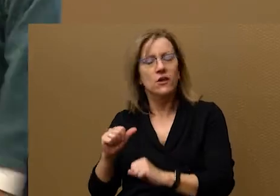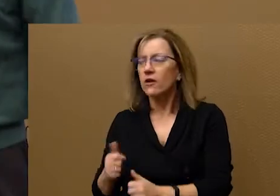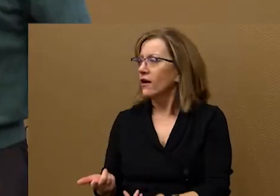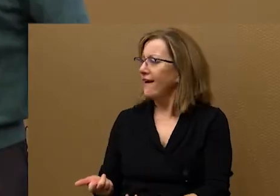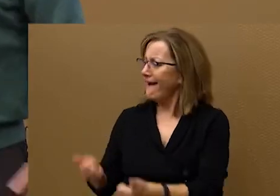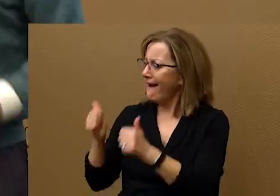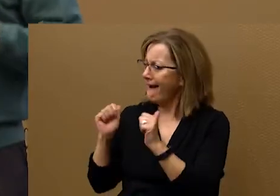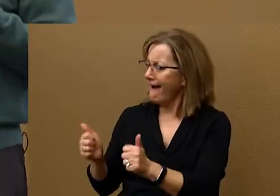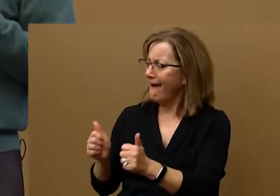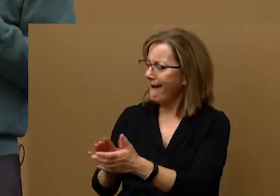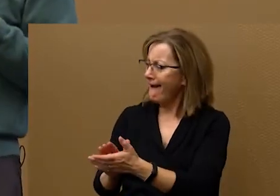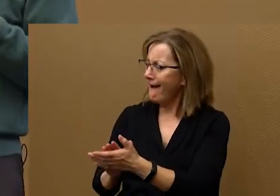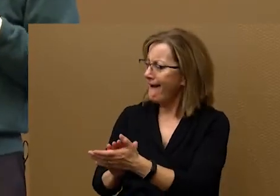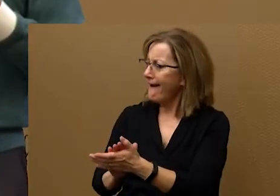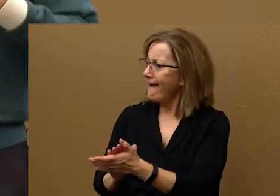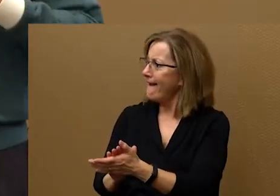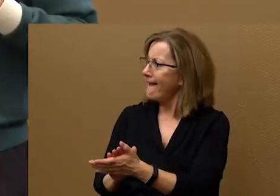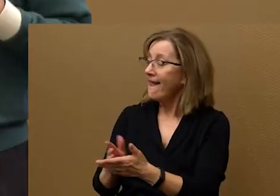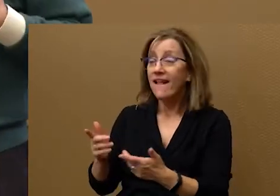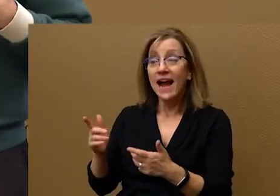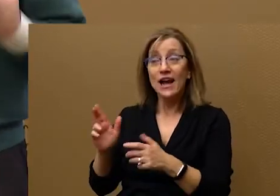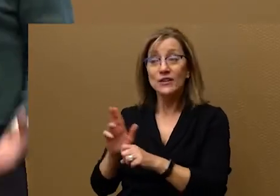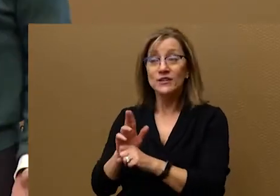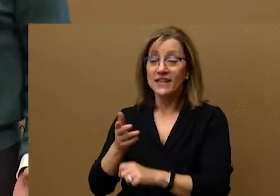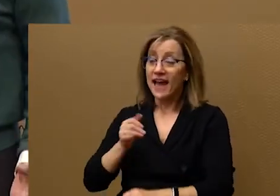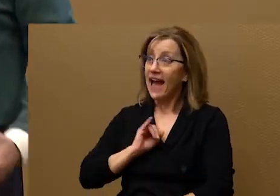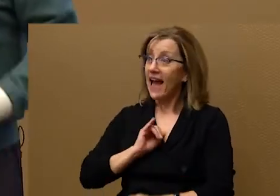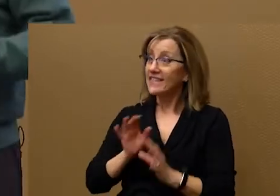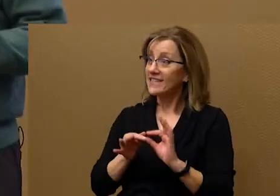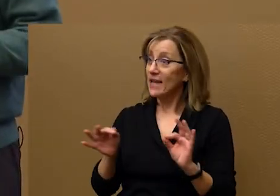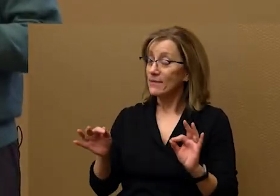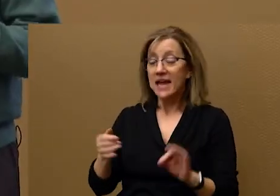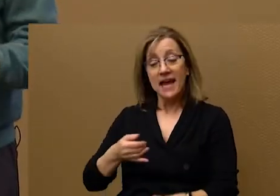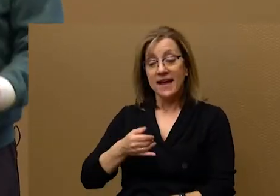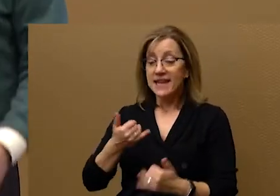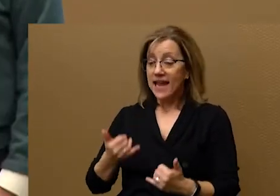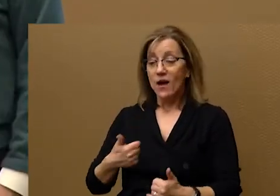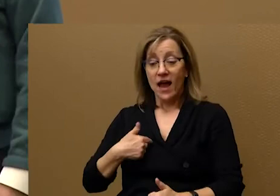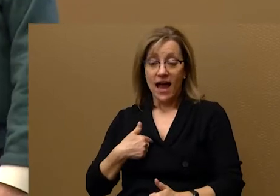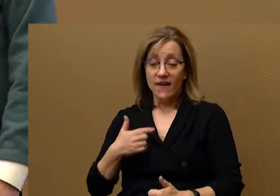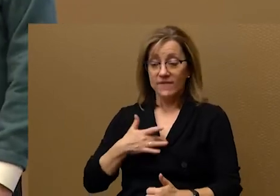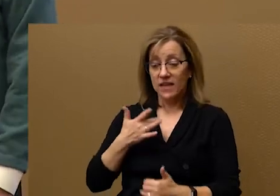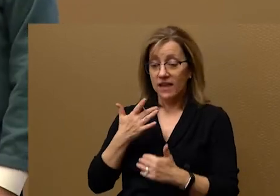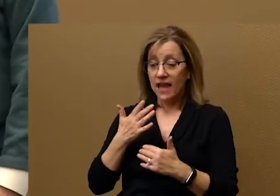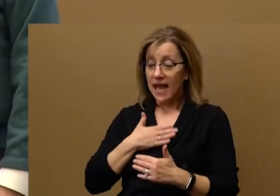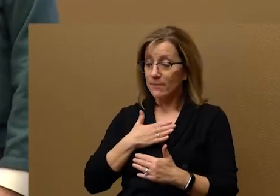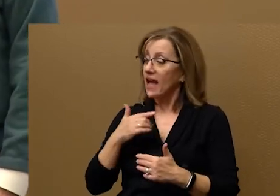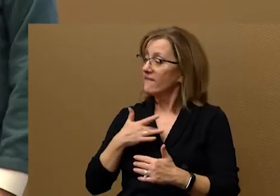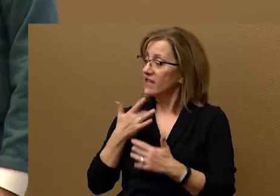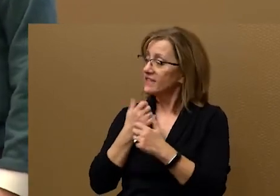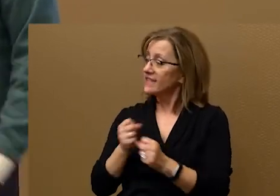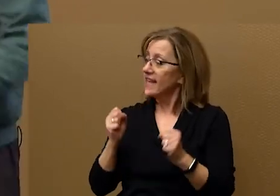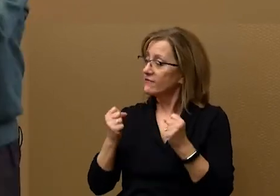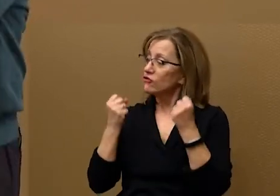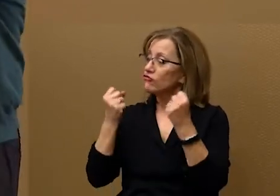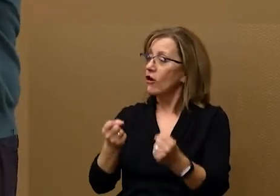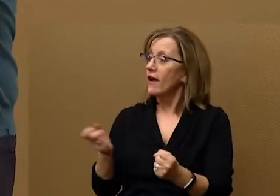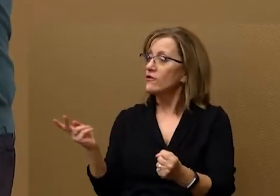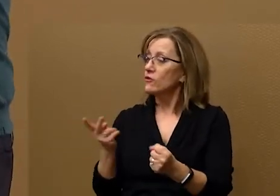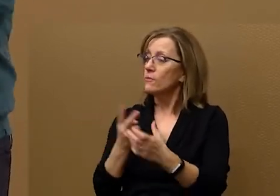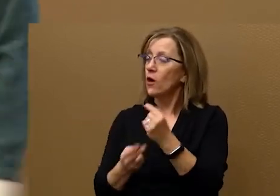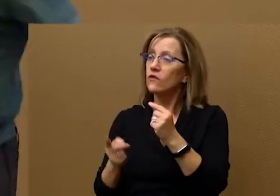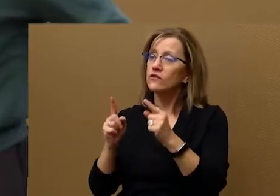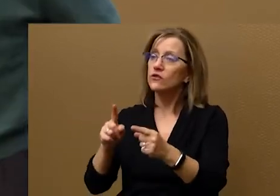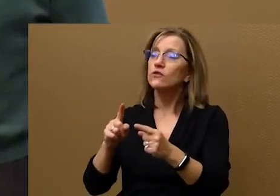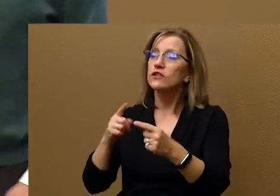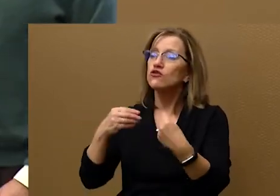go, awesome. And then I would use an I statement. Now I feel happy and I feel safe driving you to the store. And then we do a fist